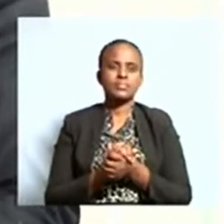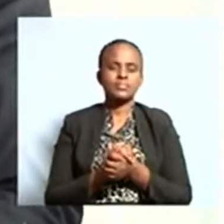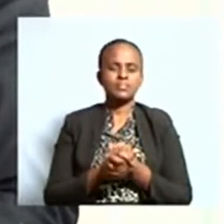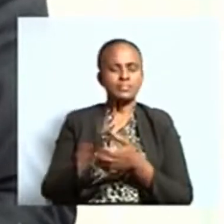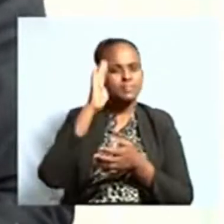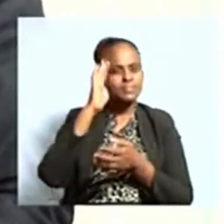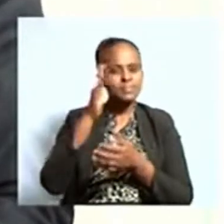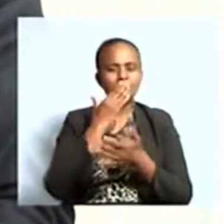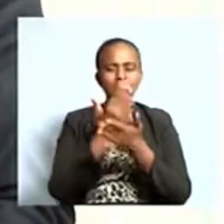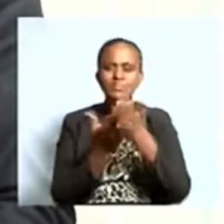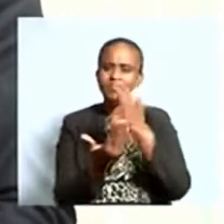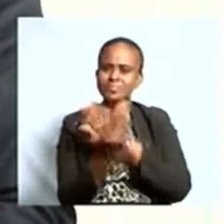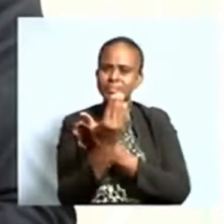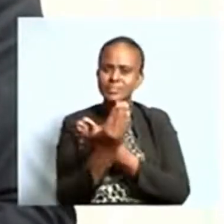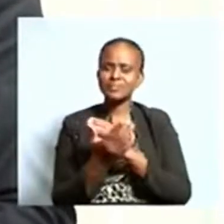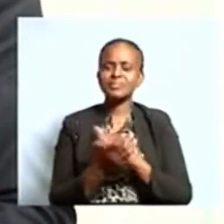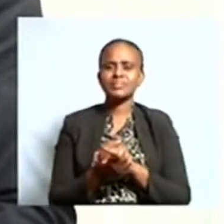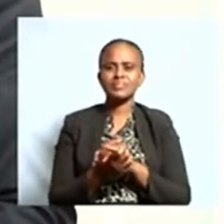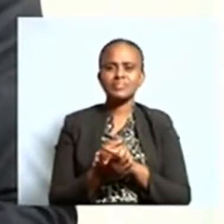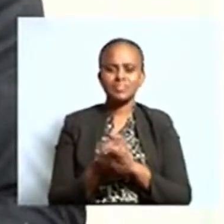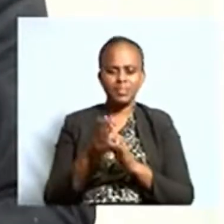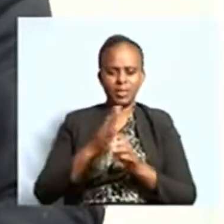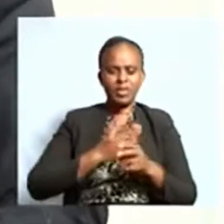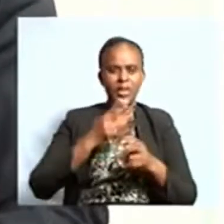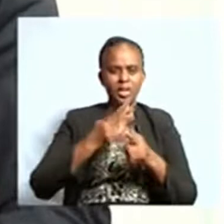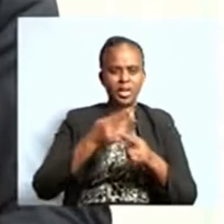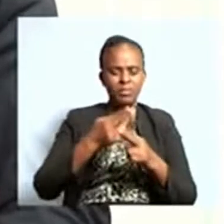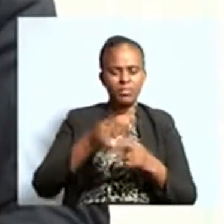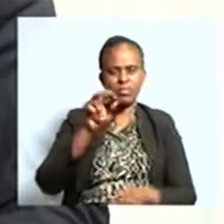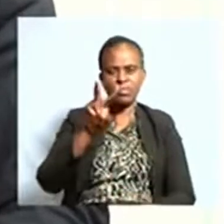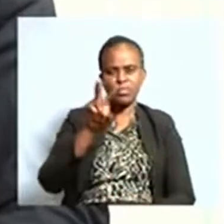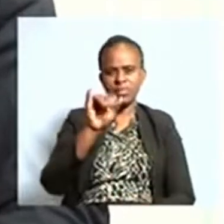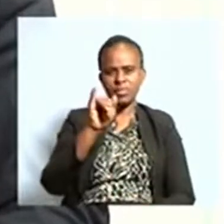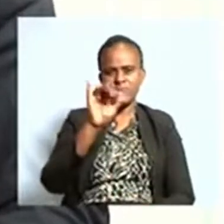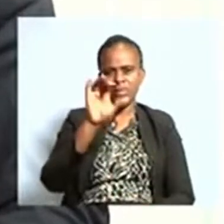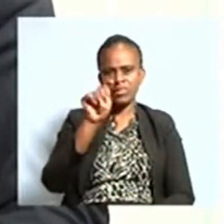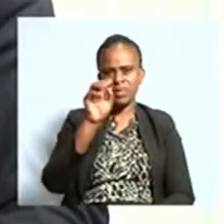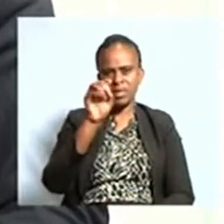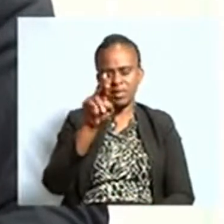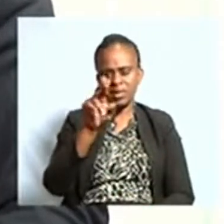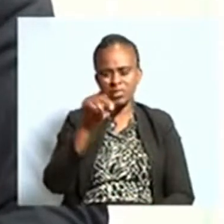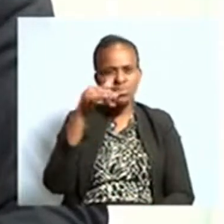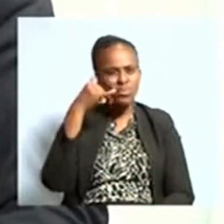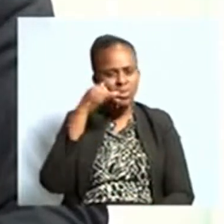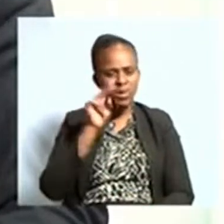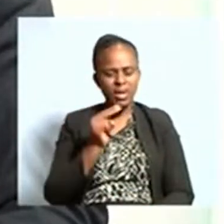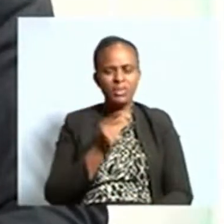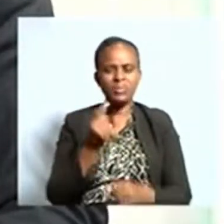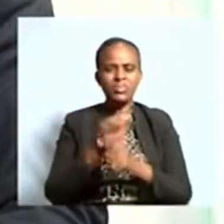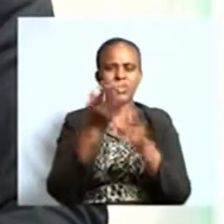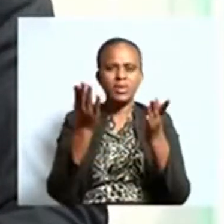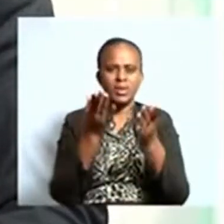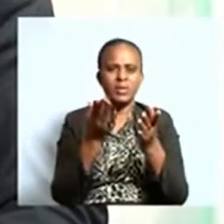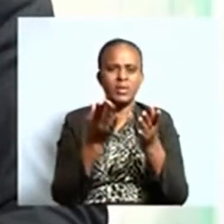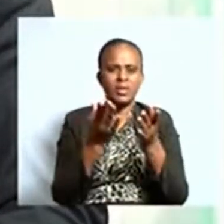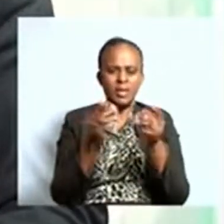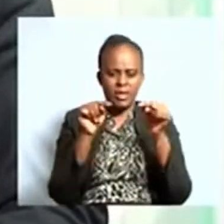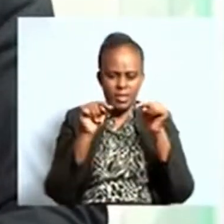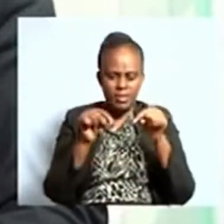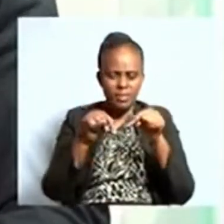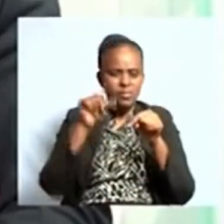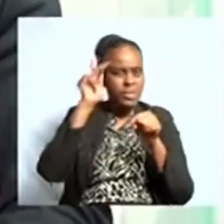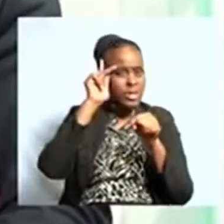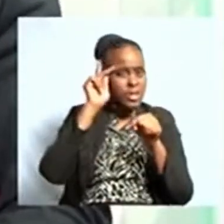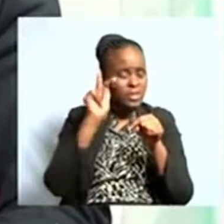Hello, good morning. My name is Victor. Mr. Victor, where are you calling us from? I'm calling you from Kitwe.